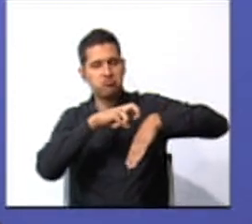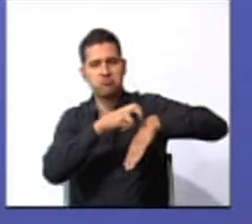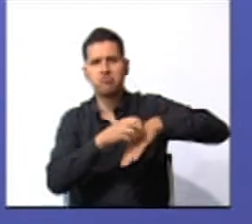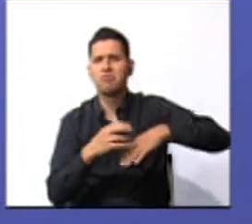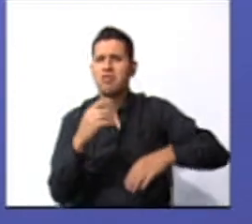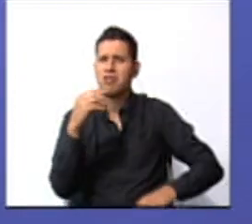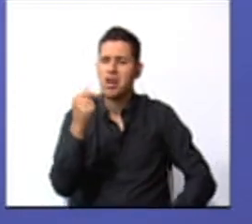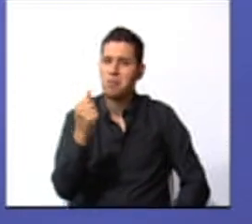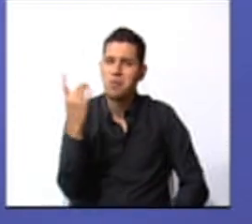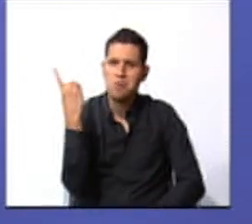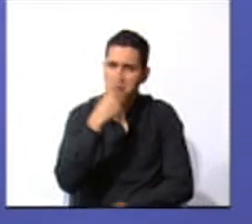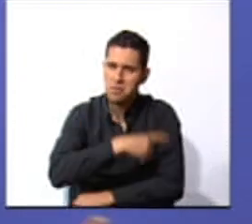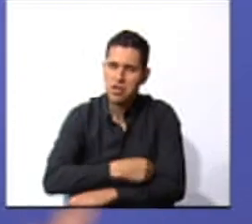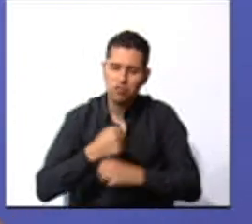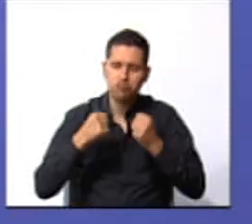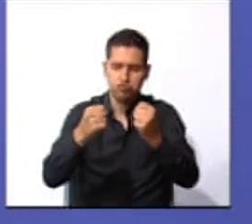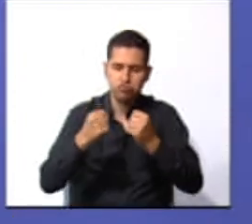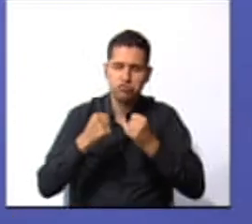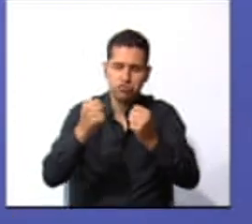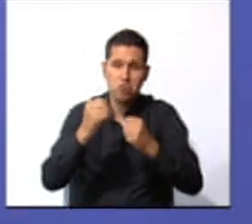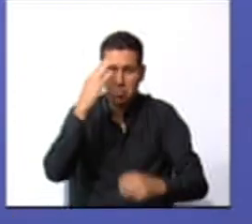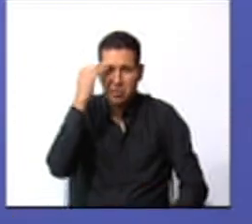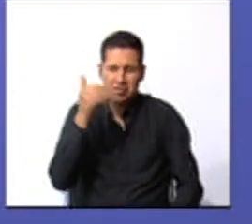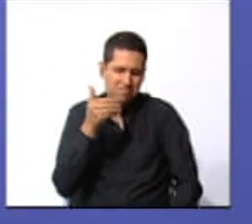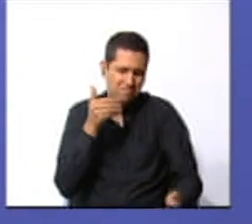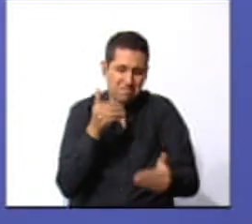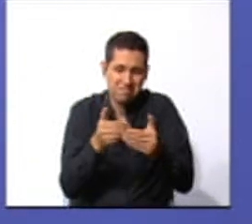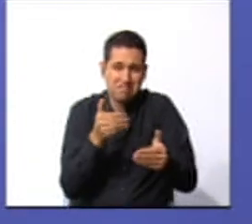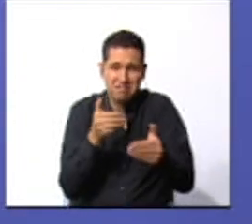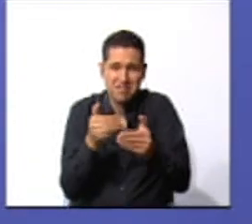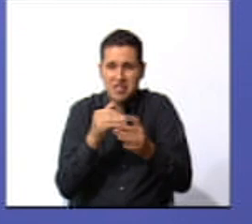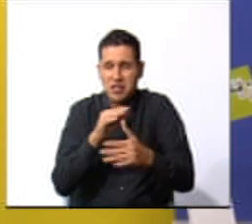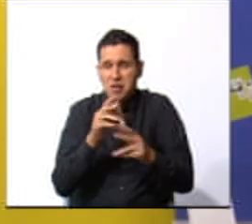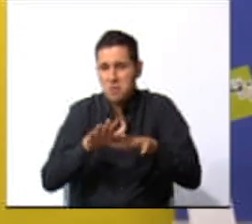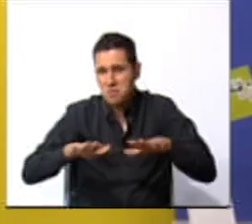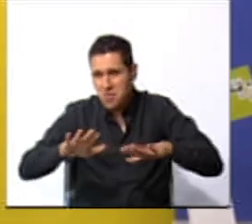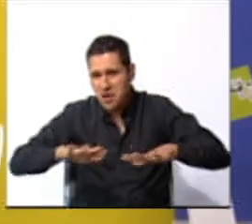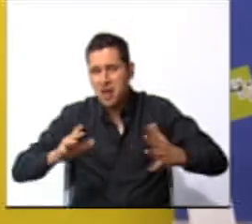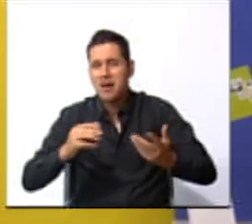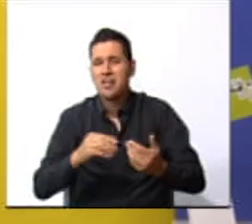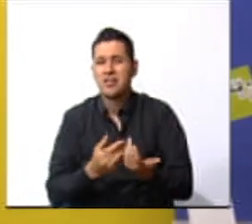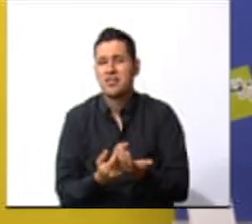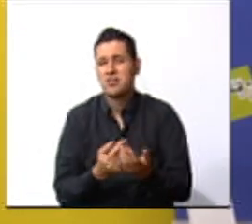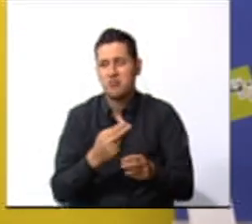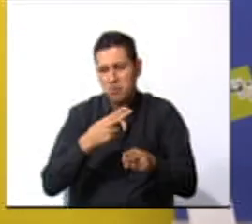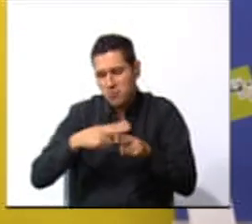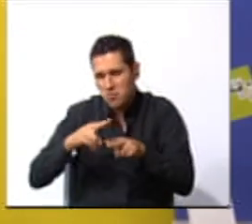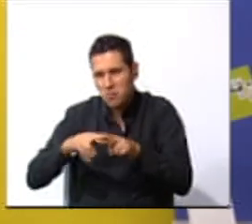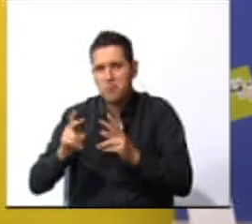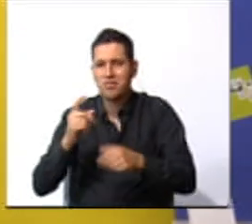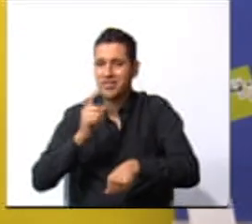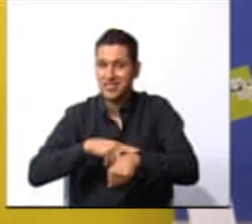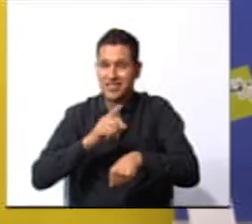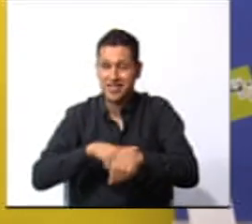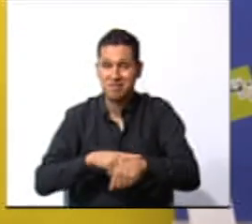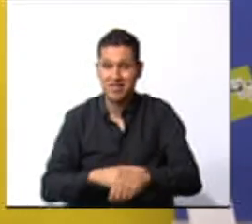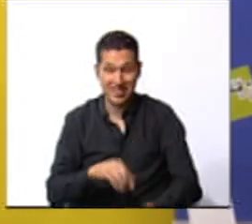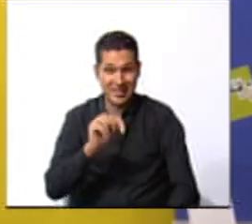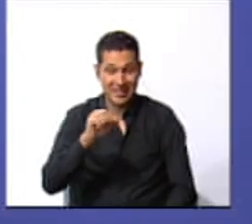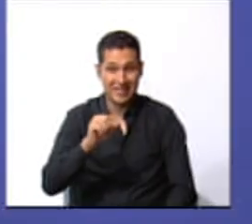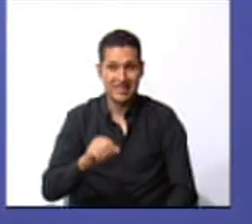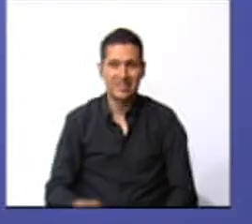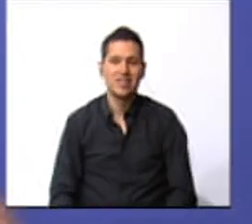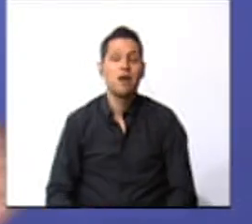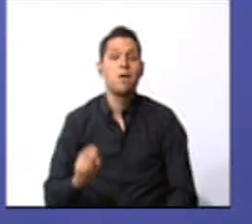Ocean to the Caribbean in just a few hours. You see? It is super important to